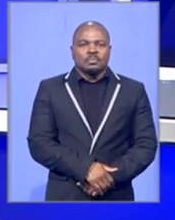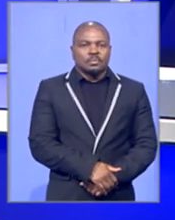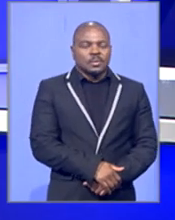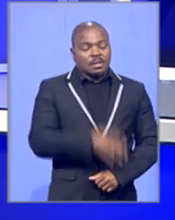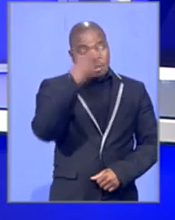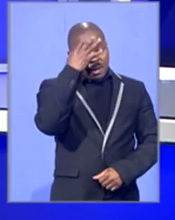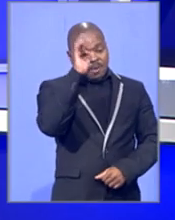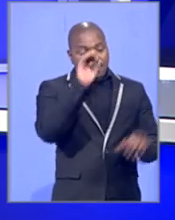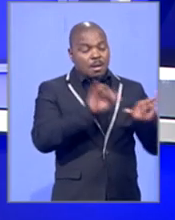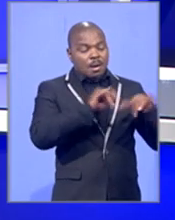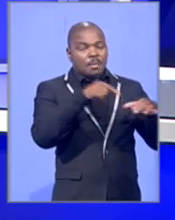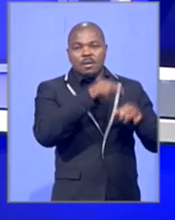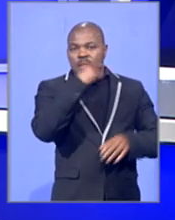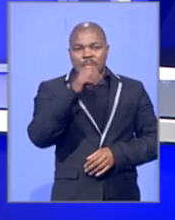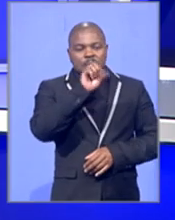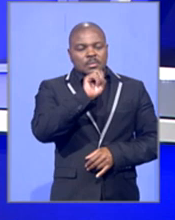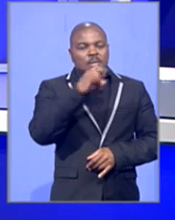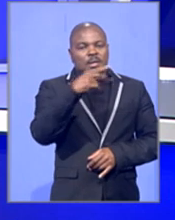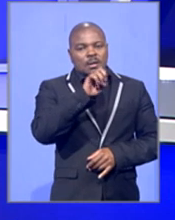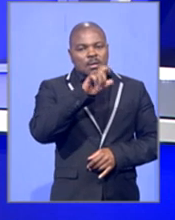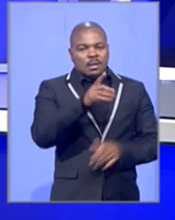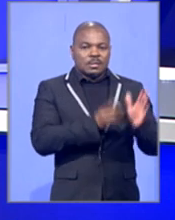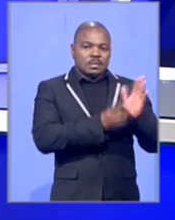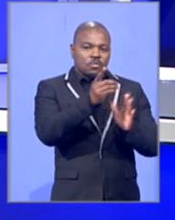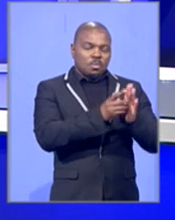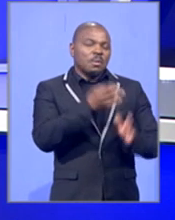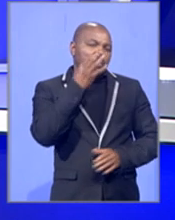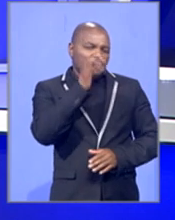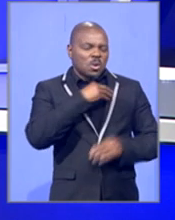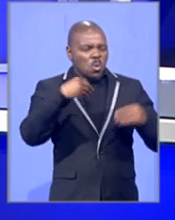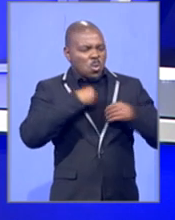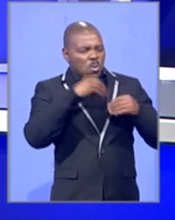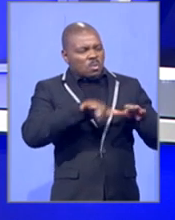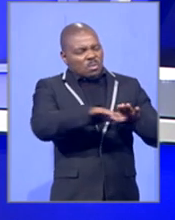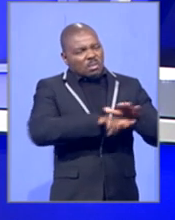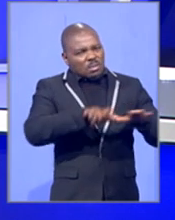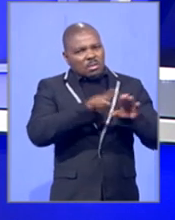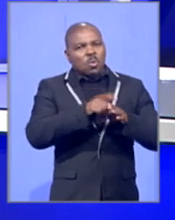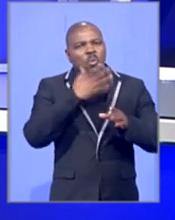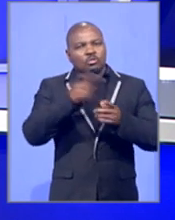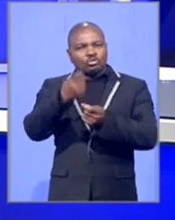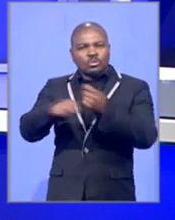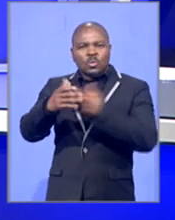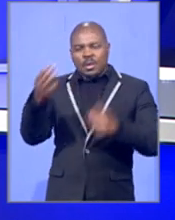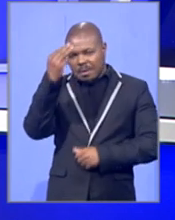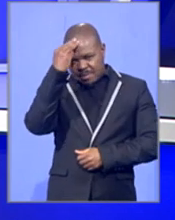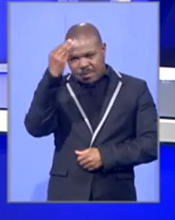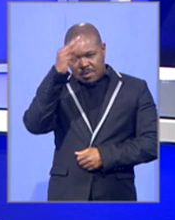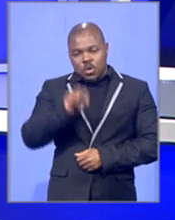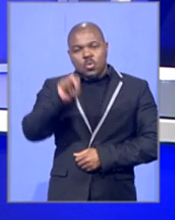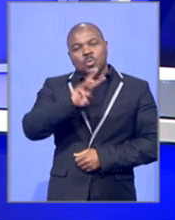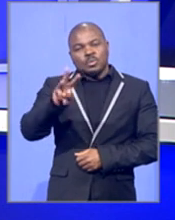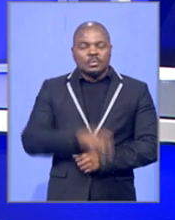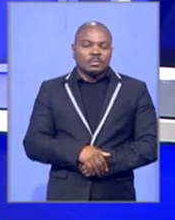Kampani ya mmusho ya Signal Development re e beakanya go rekisa dikarolo tse dingwe tsa Leopard Park Estate ka Mahikeng ka